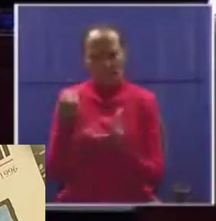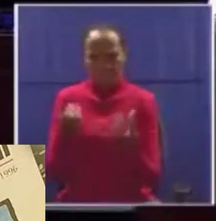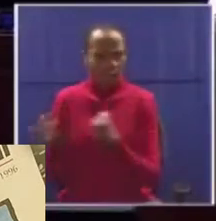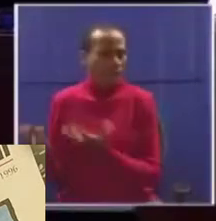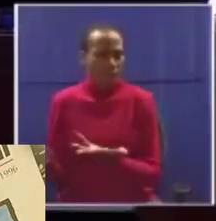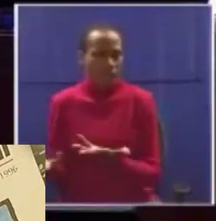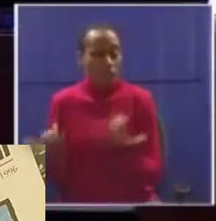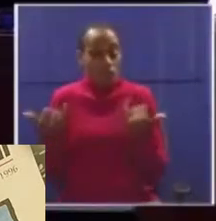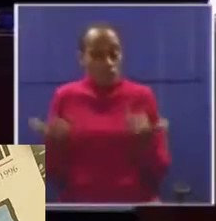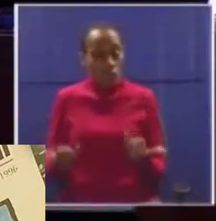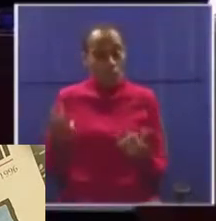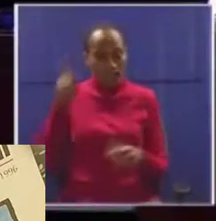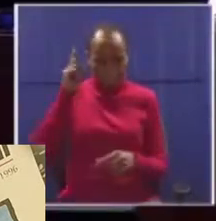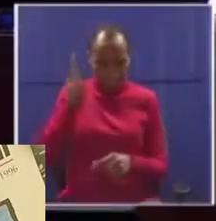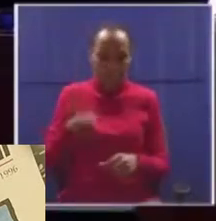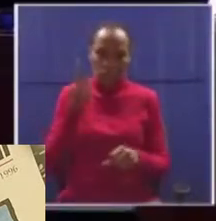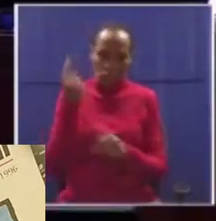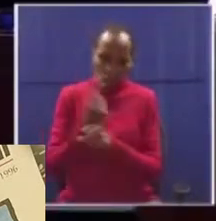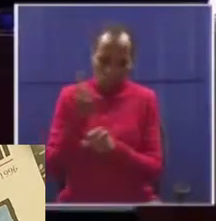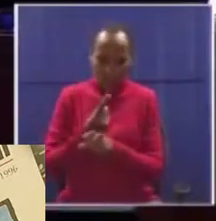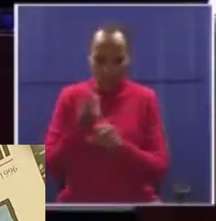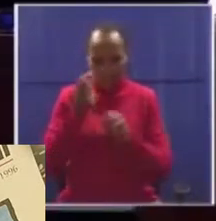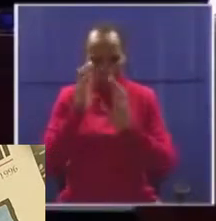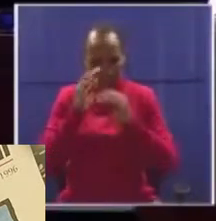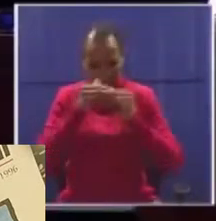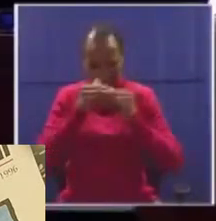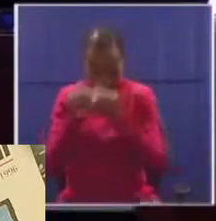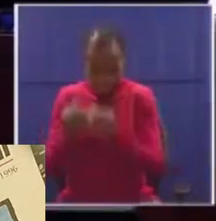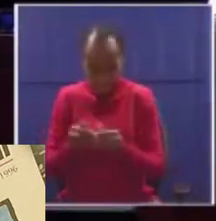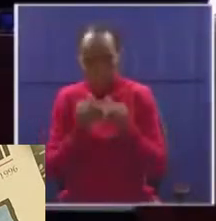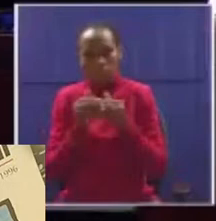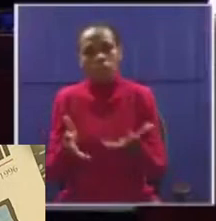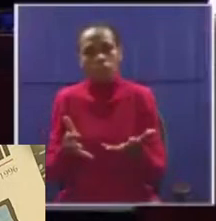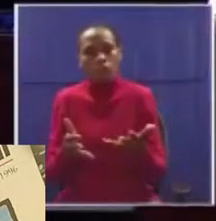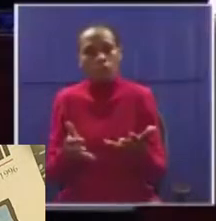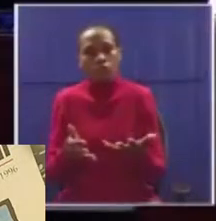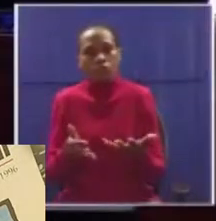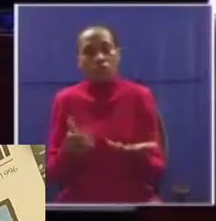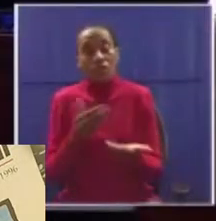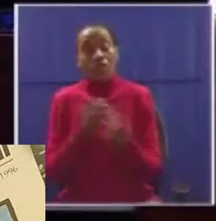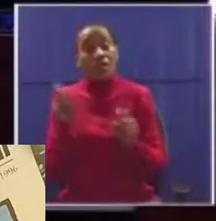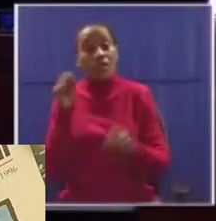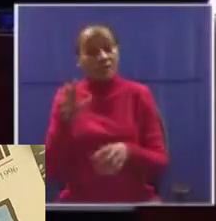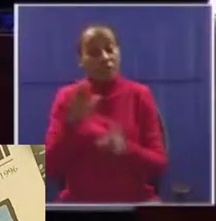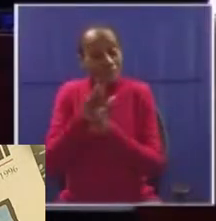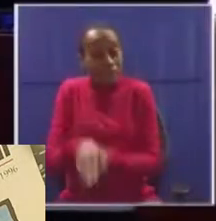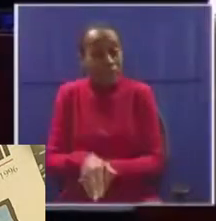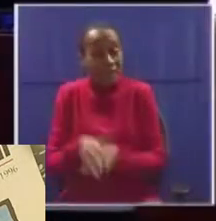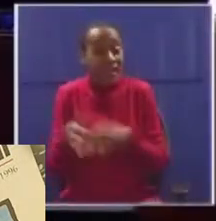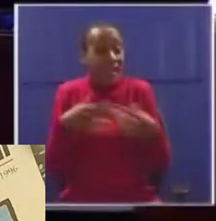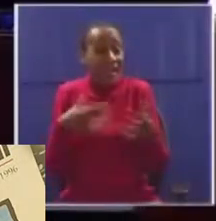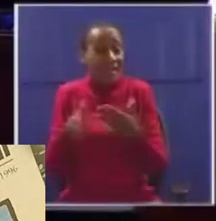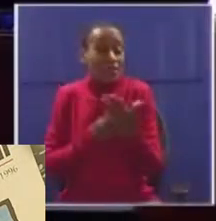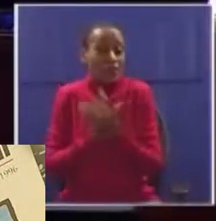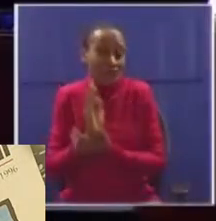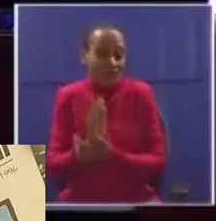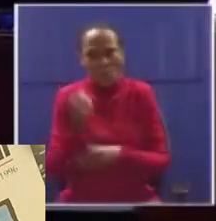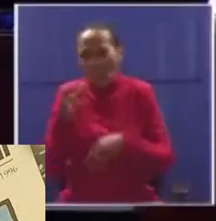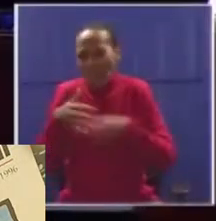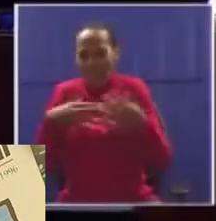case must be carefully weighed against limitational search rights and in particular